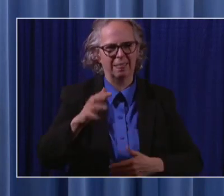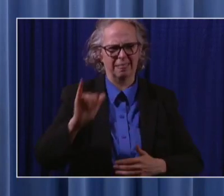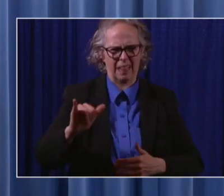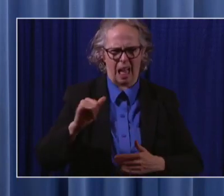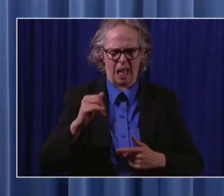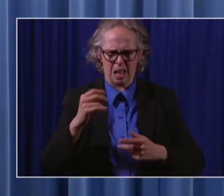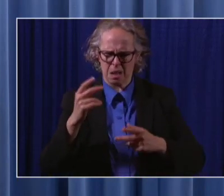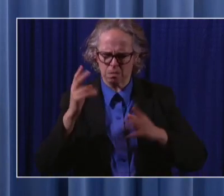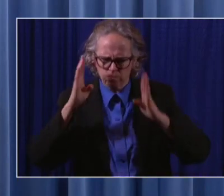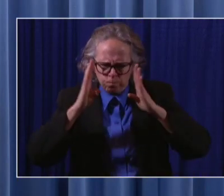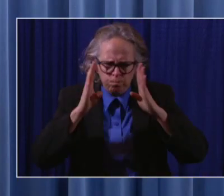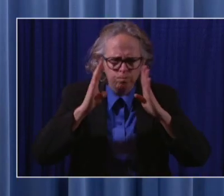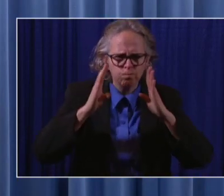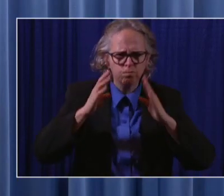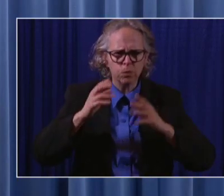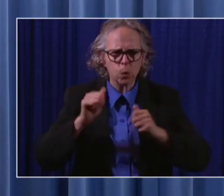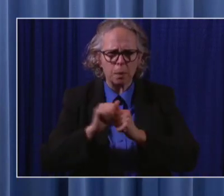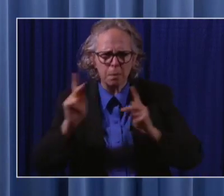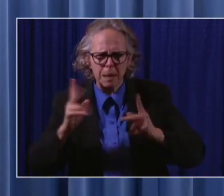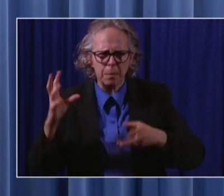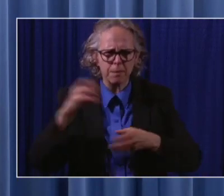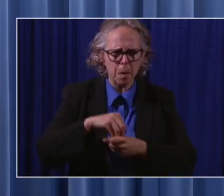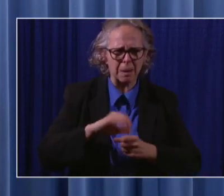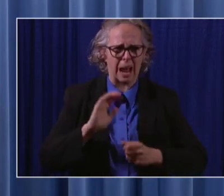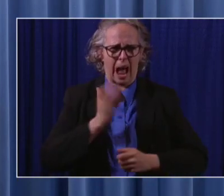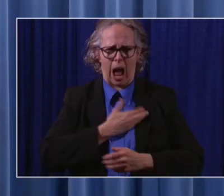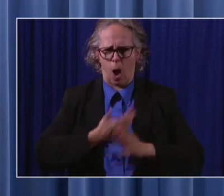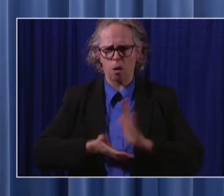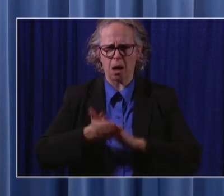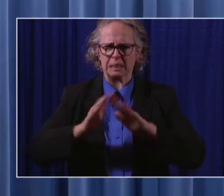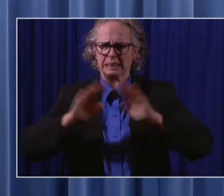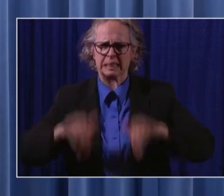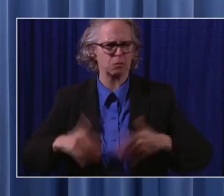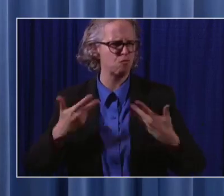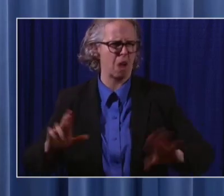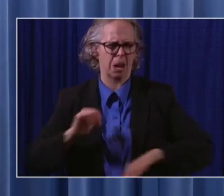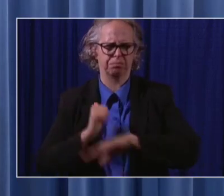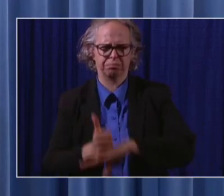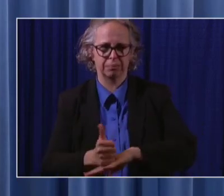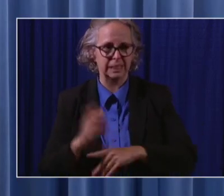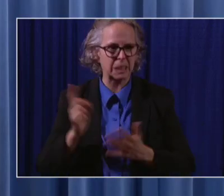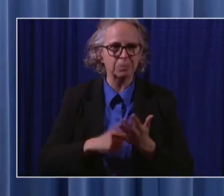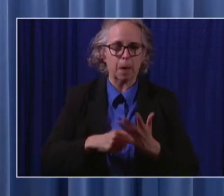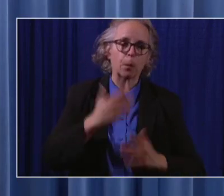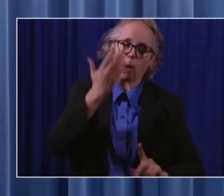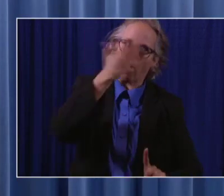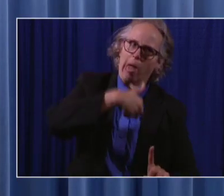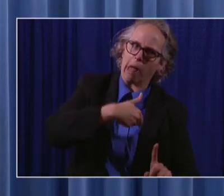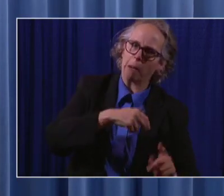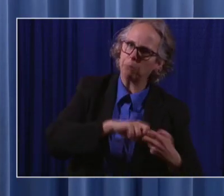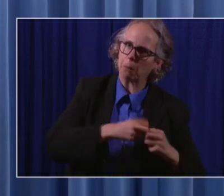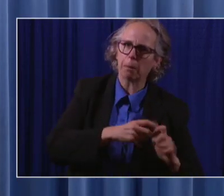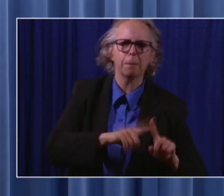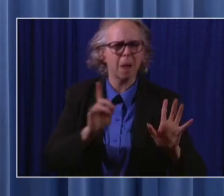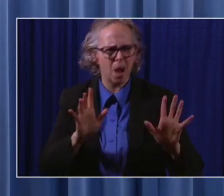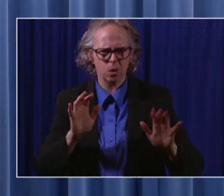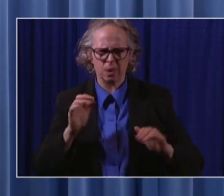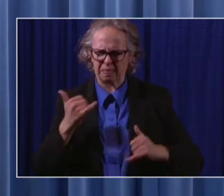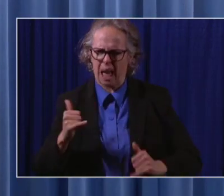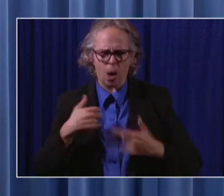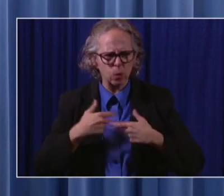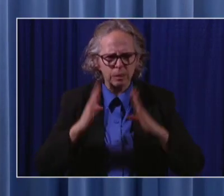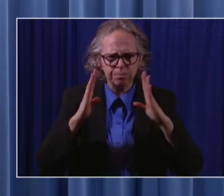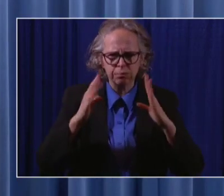the system, and again, I think it's something that sometimes we don't really appreciate, but that Republican